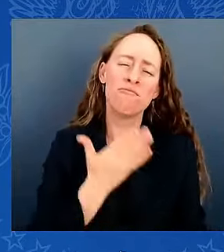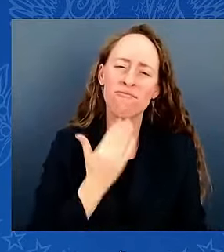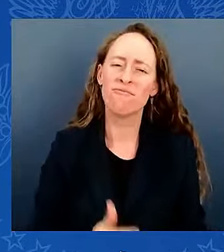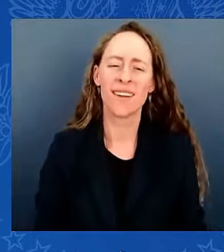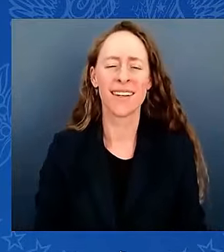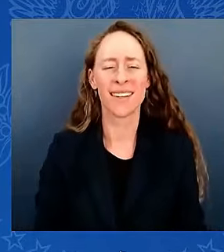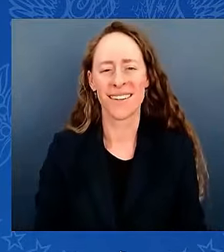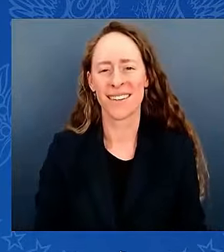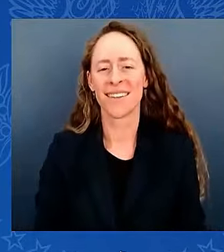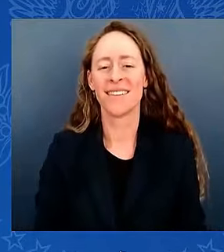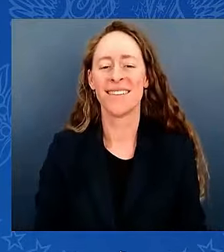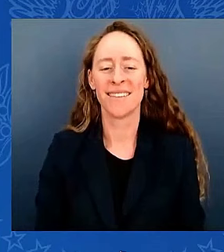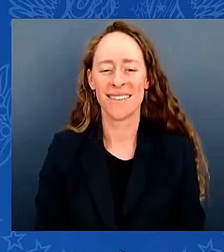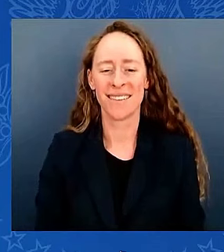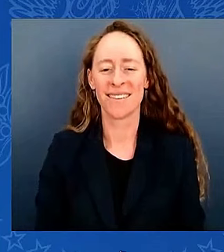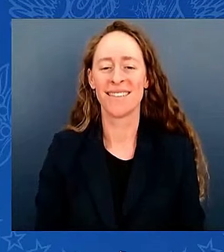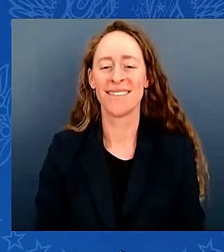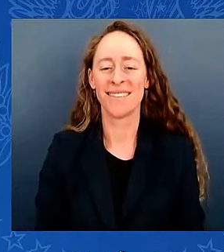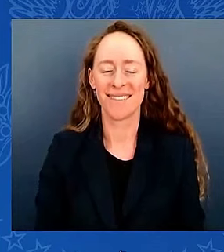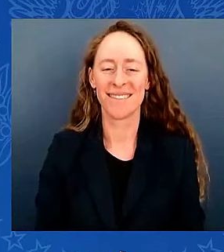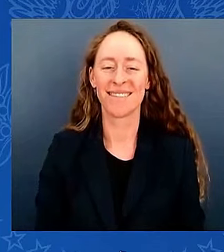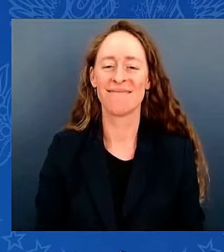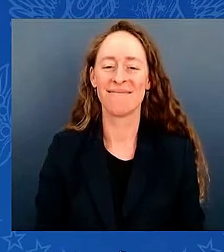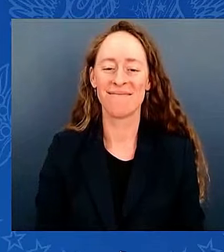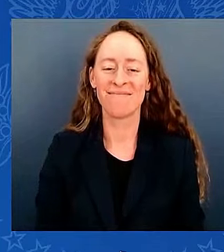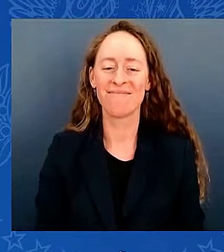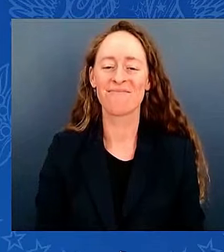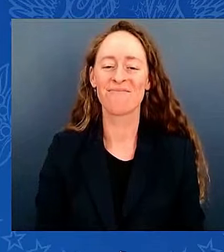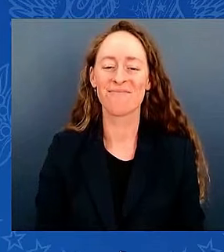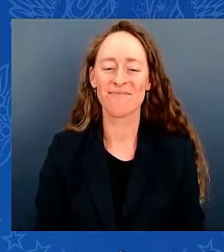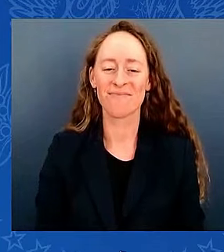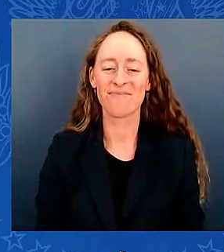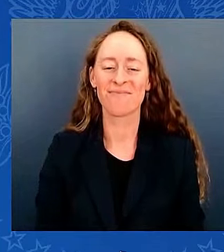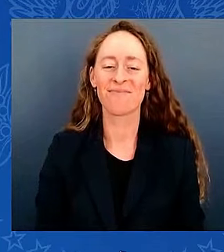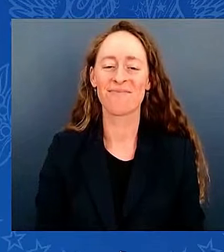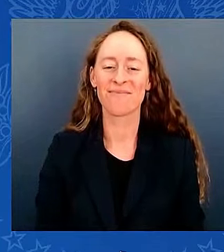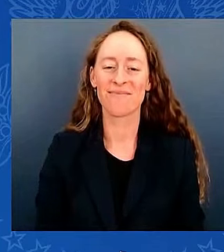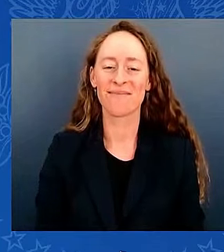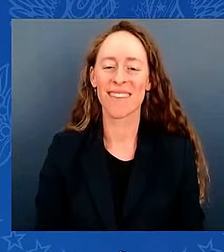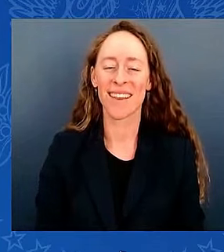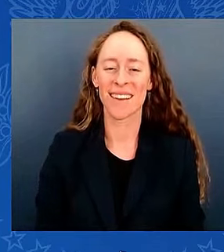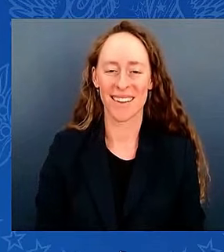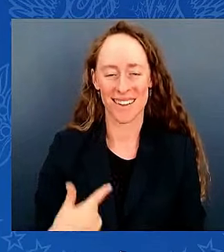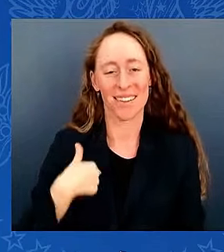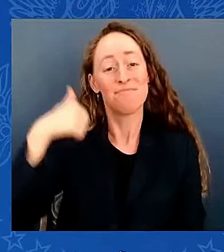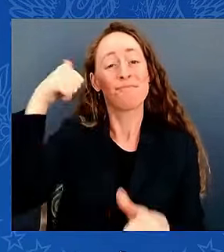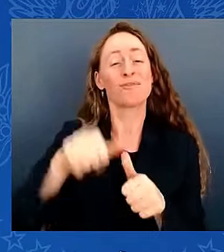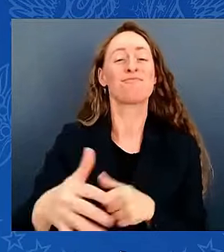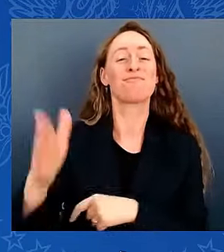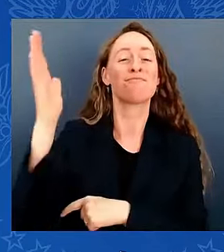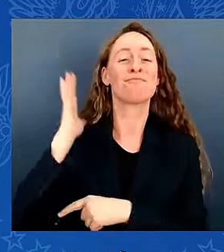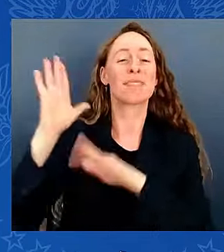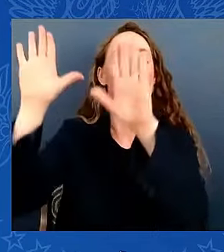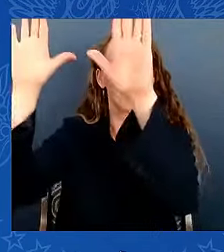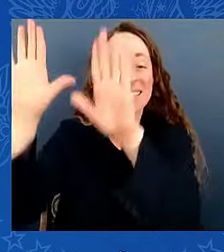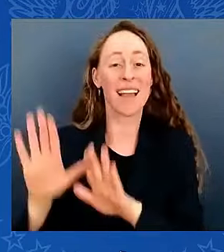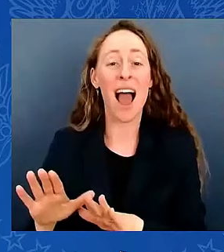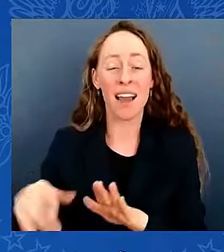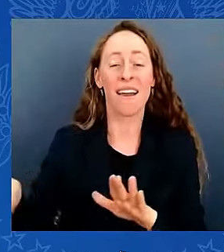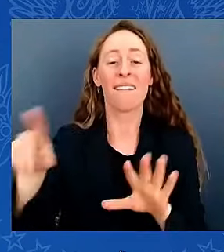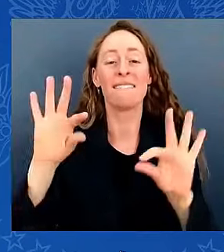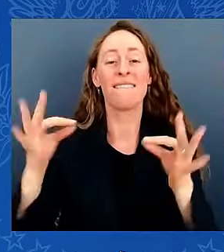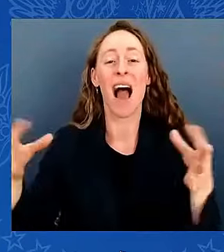I can still hear the sounds of laughter that came from our kitchen on most Sundays in our modest home. There would be